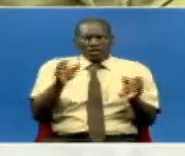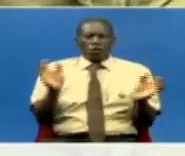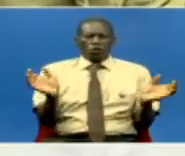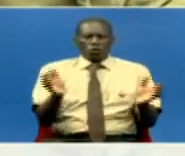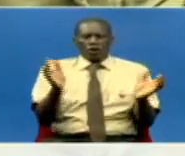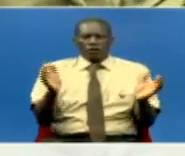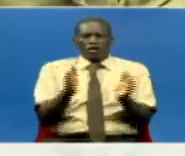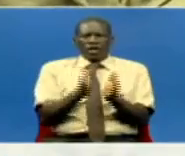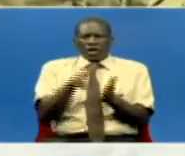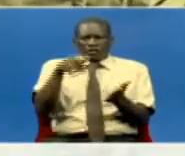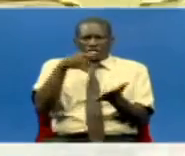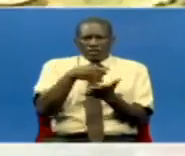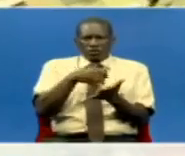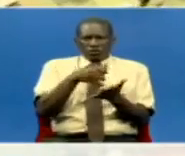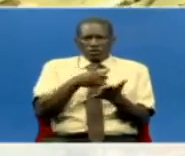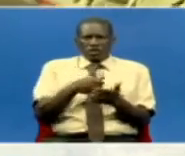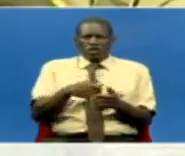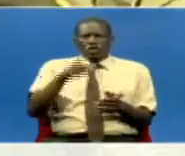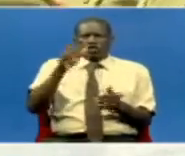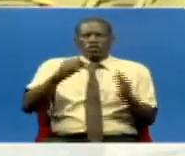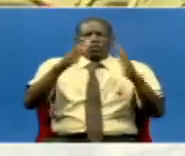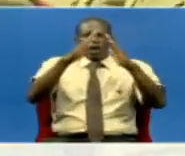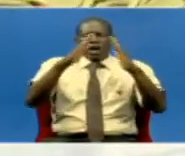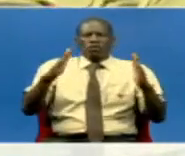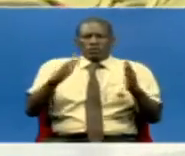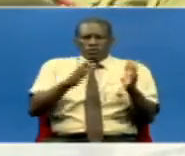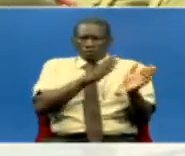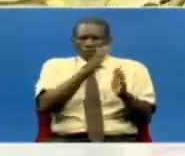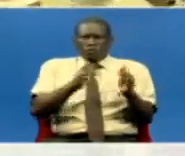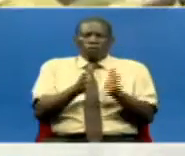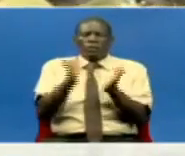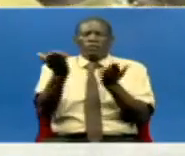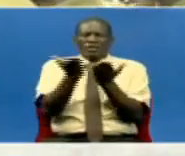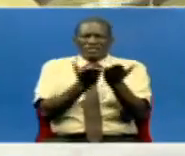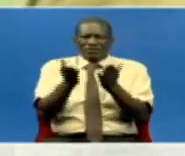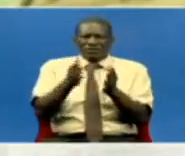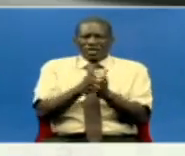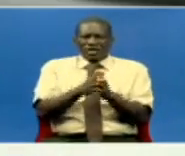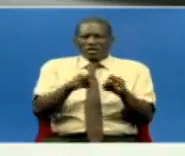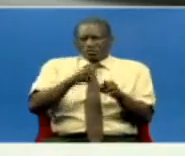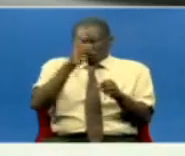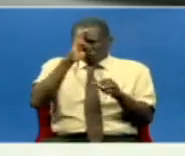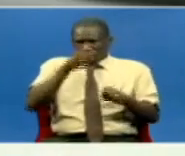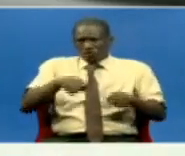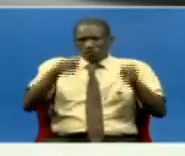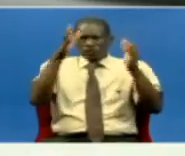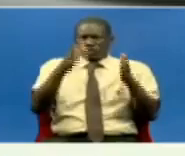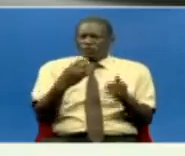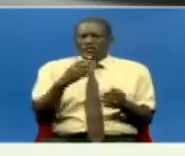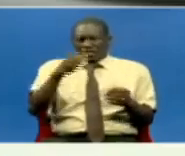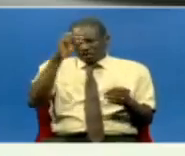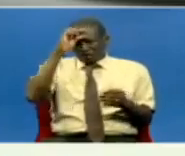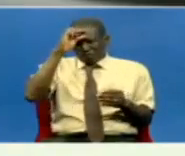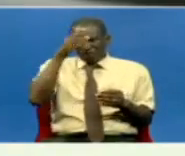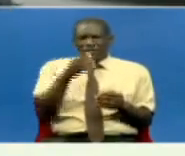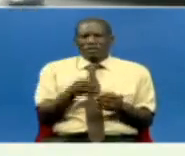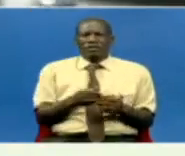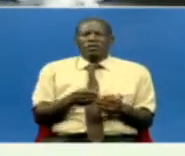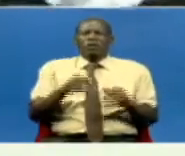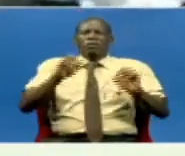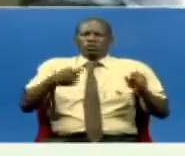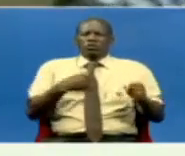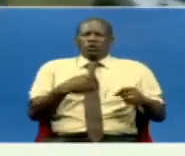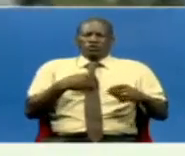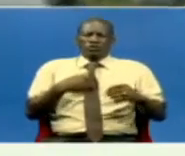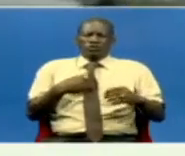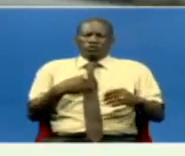and this includes the affordable housing packages for public service and police officers. You see, the government might have a positive kind